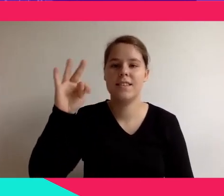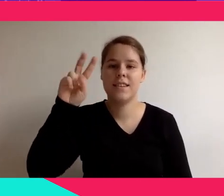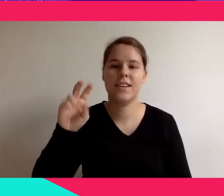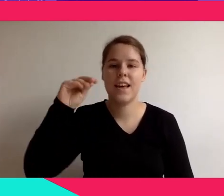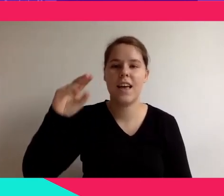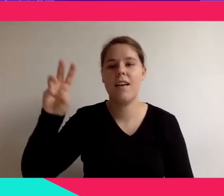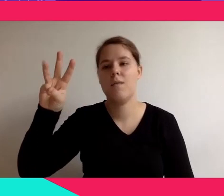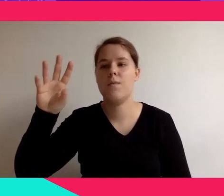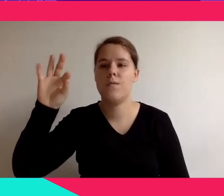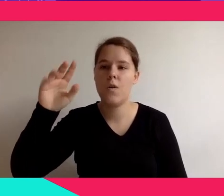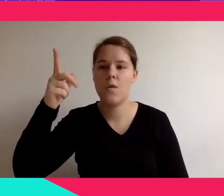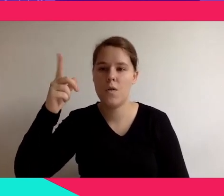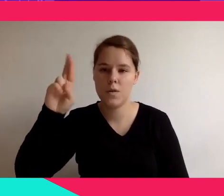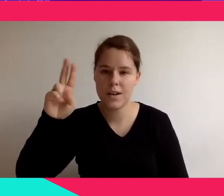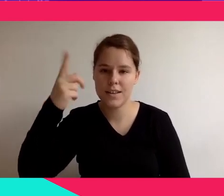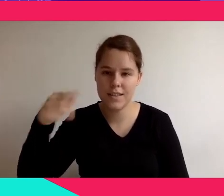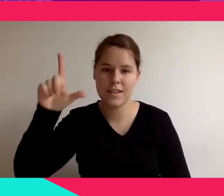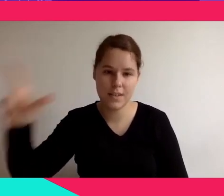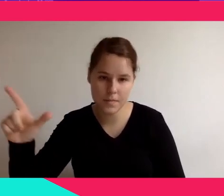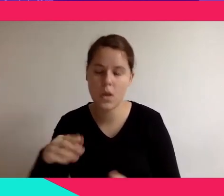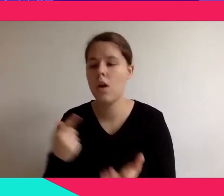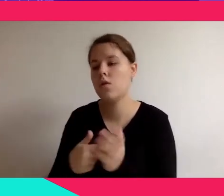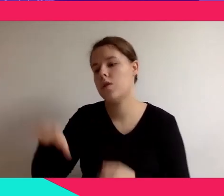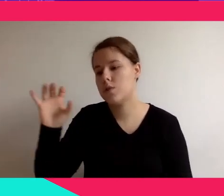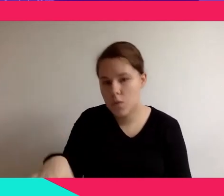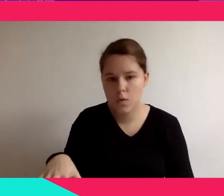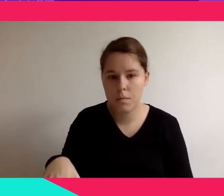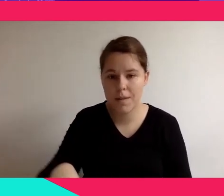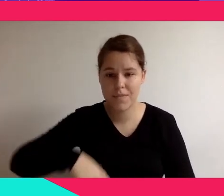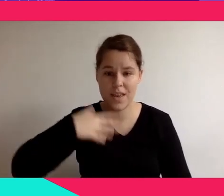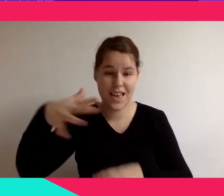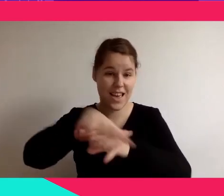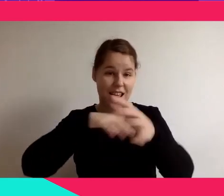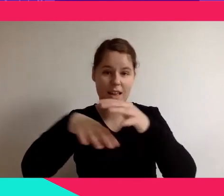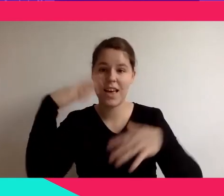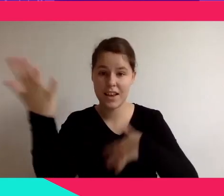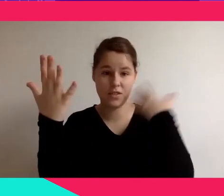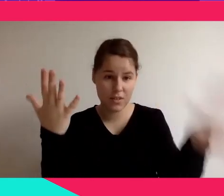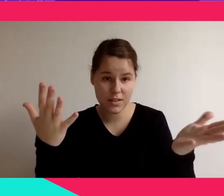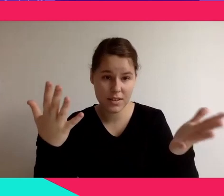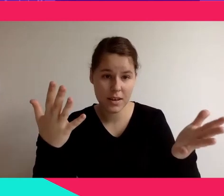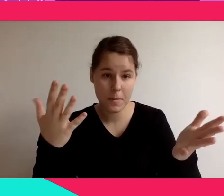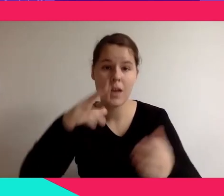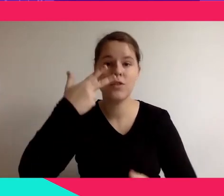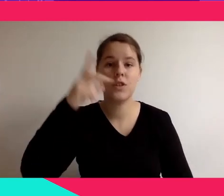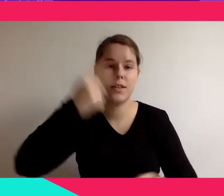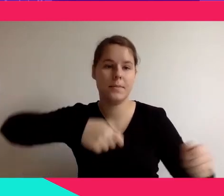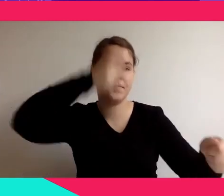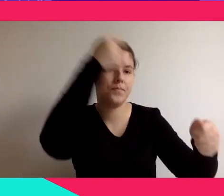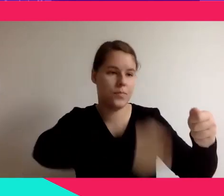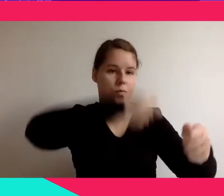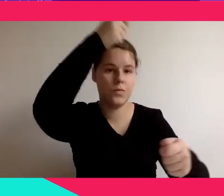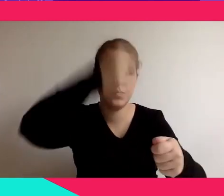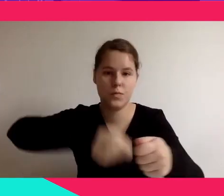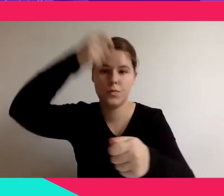to hand scan all of the cultural heritage in the world and make it available online.